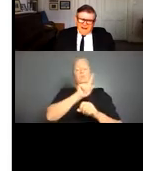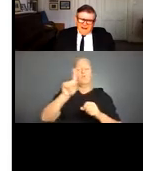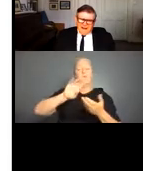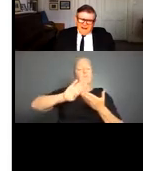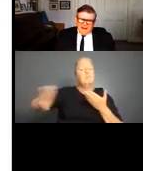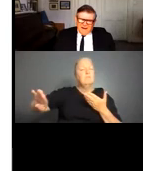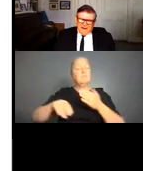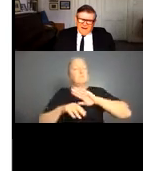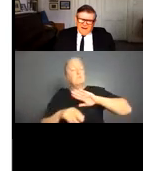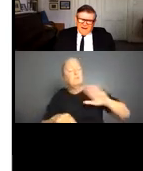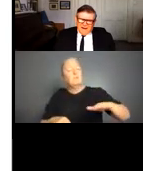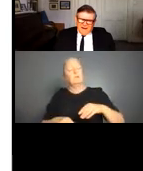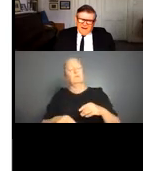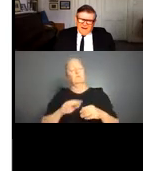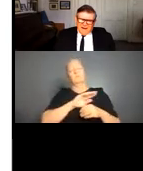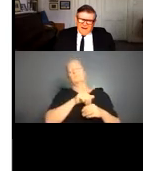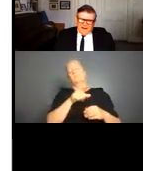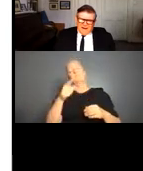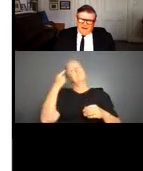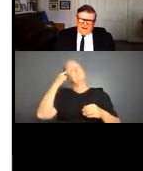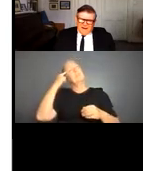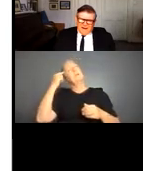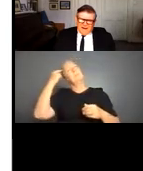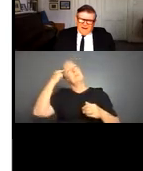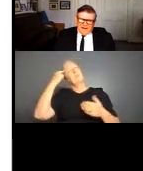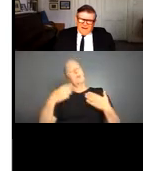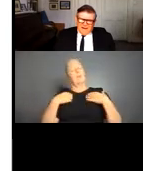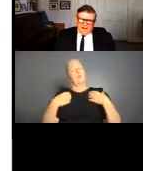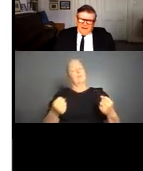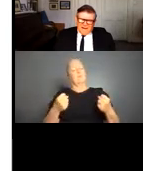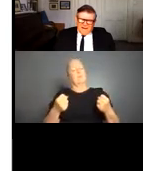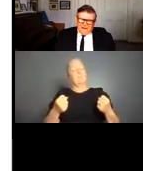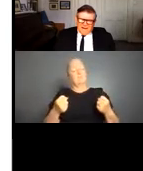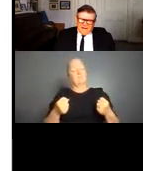your reaction as someone with mental health issues to that whole view?